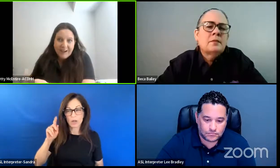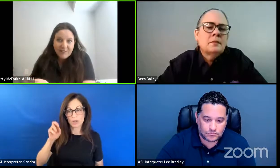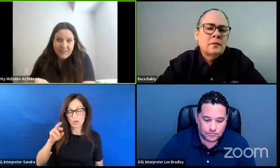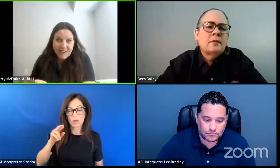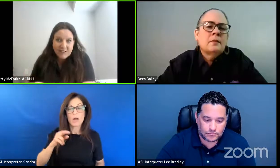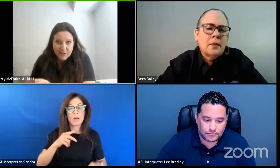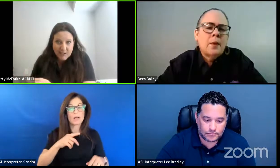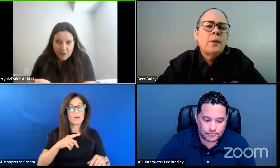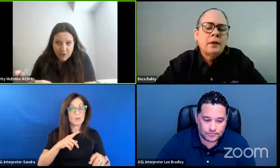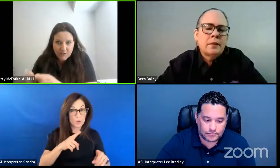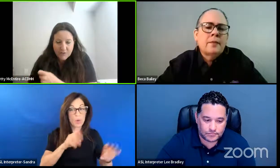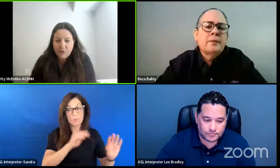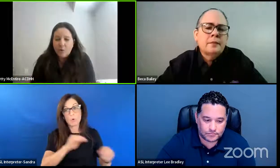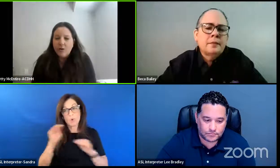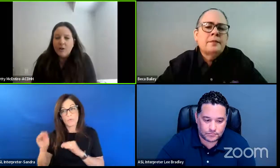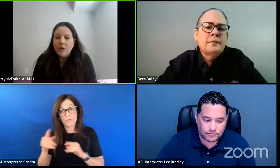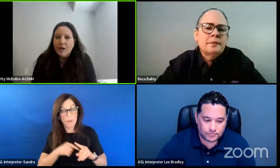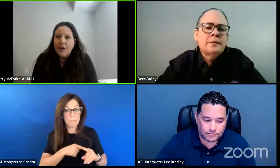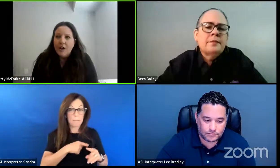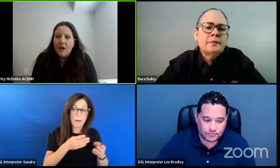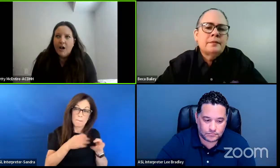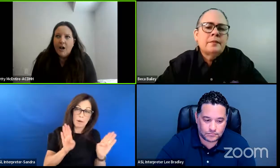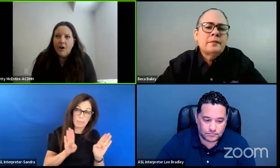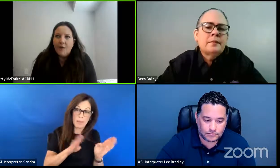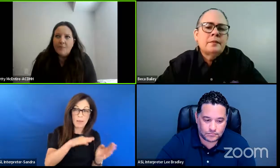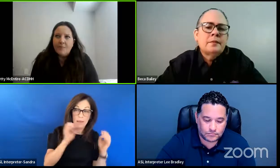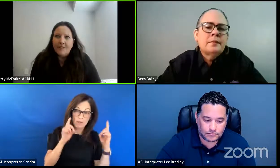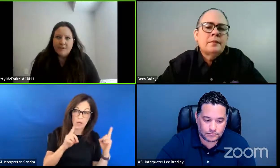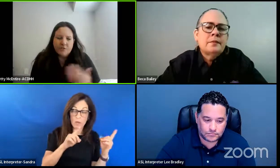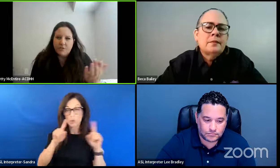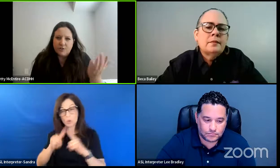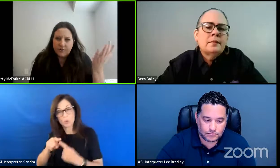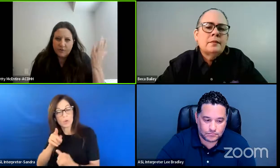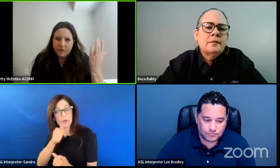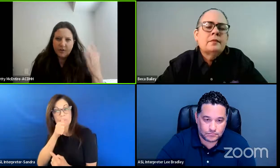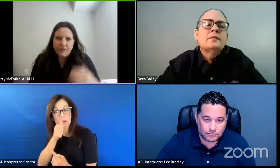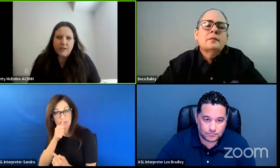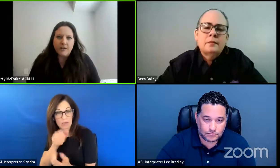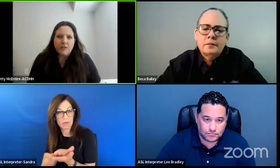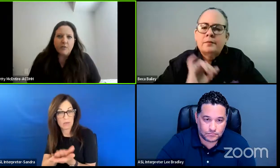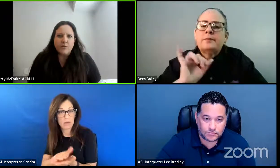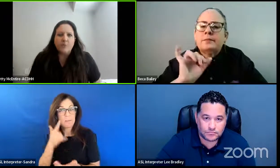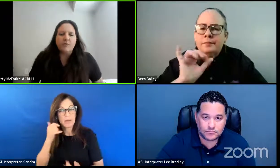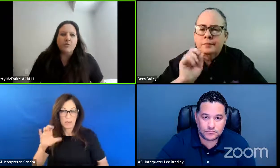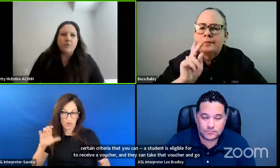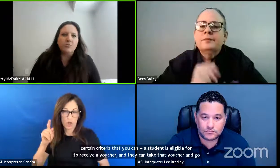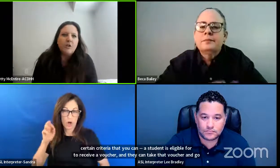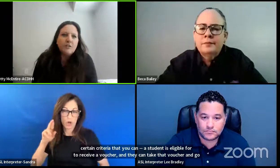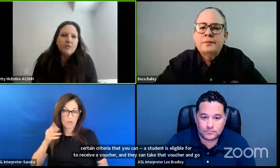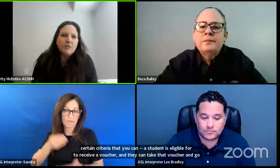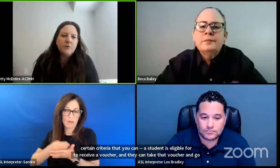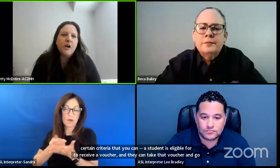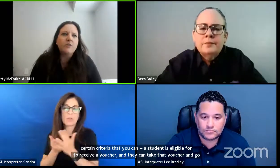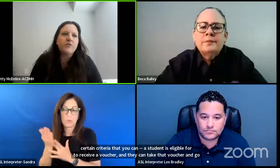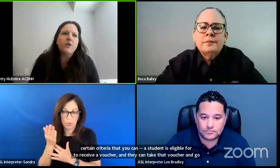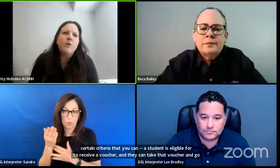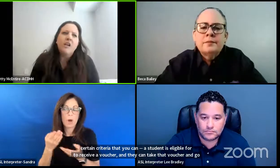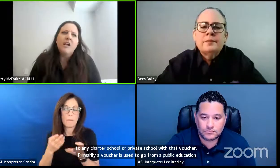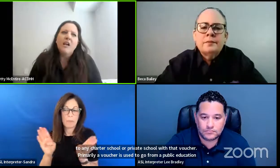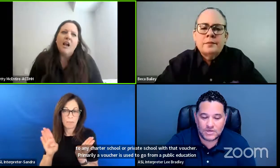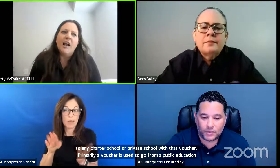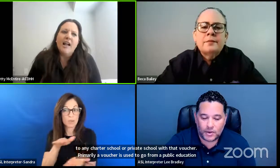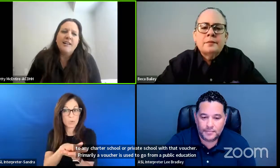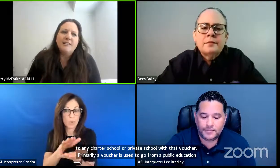a private education. So, because charter schools are funded through the public school dollars as well.